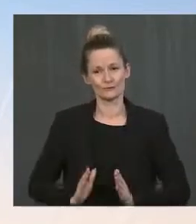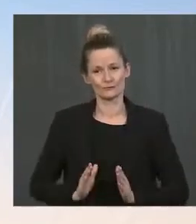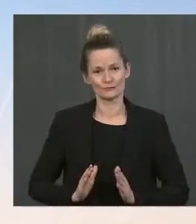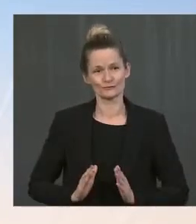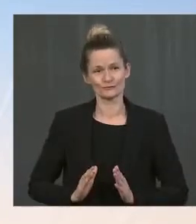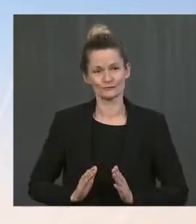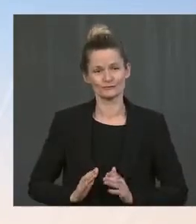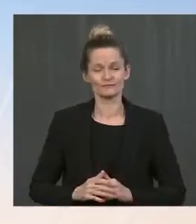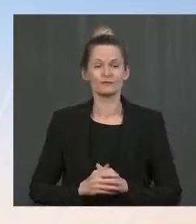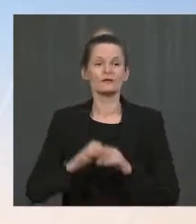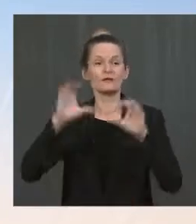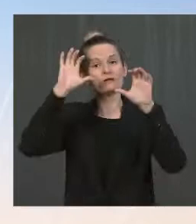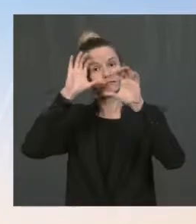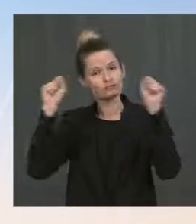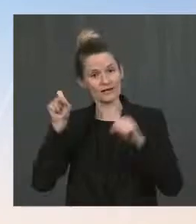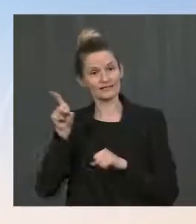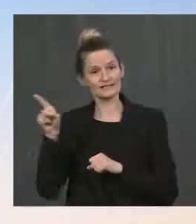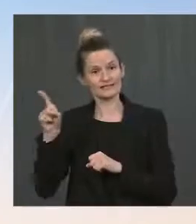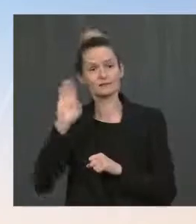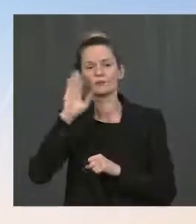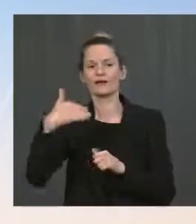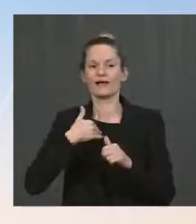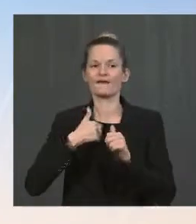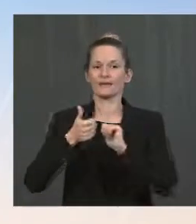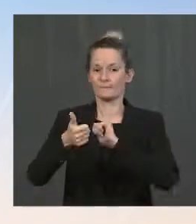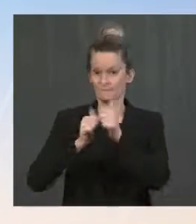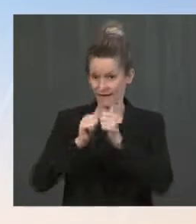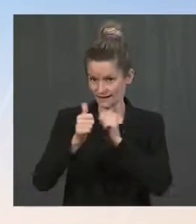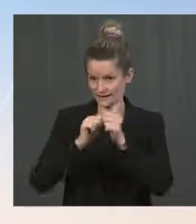president's competition council on Friday, at which this will be